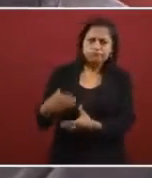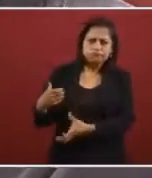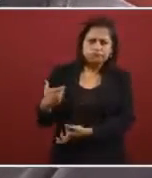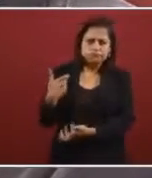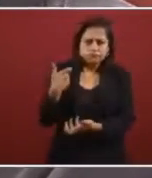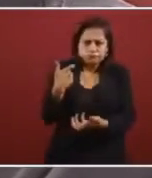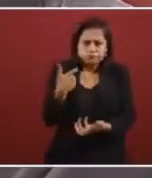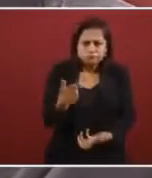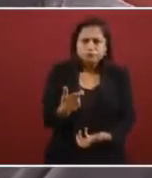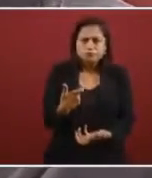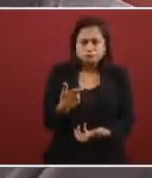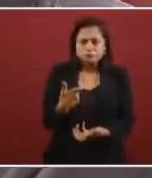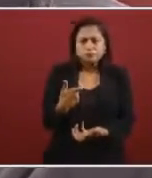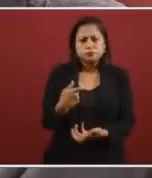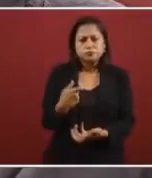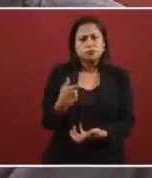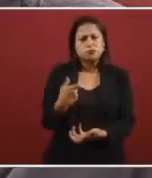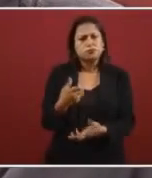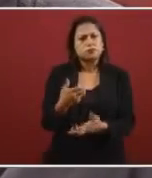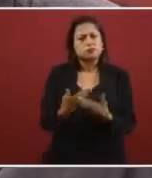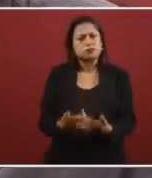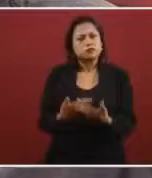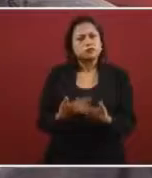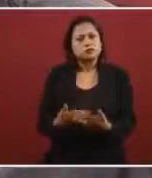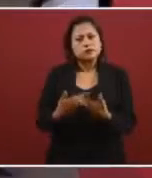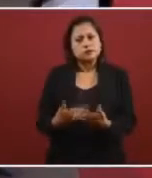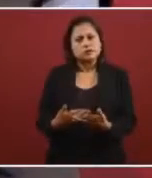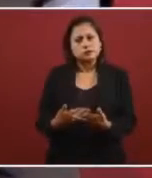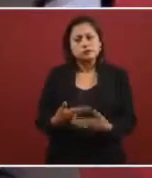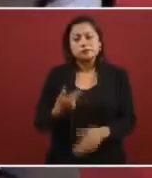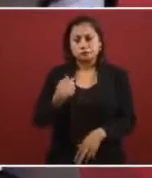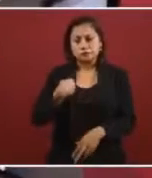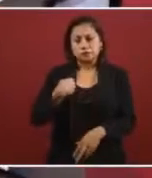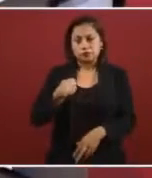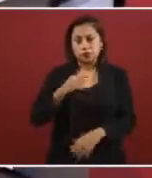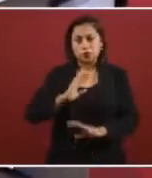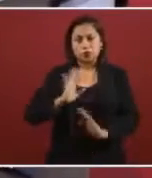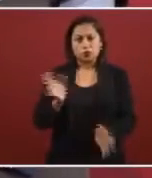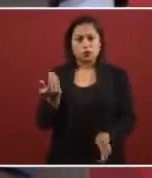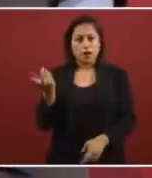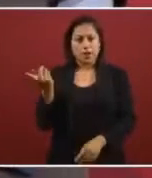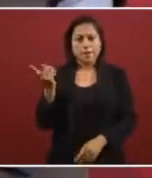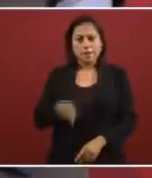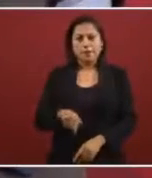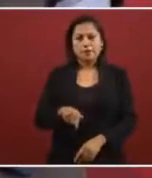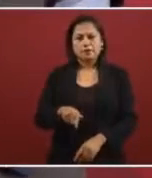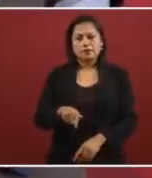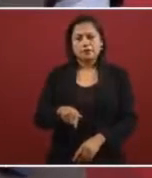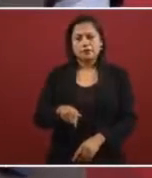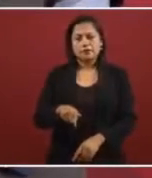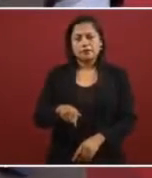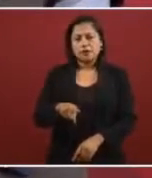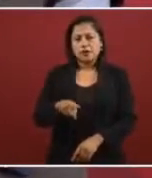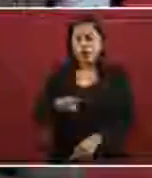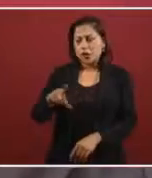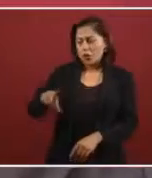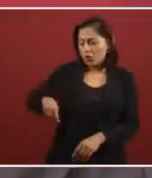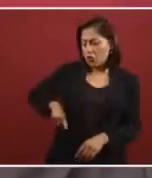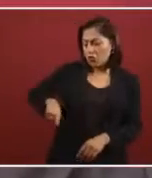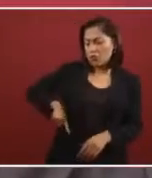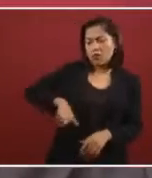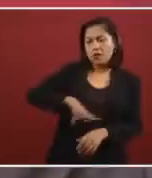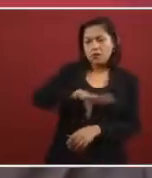instrucción I have given the de instruction que that participe todo el gobierno, the todos los government recursos